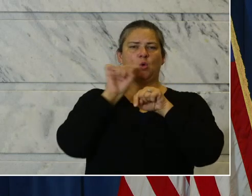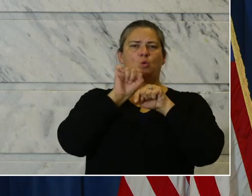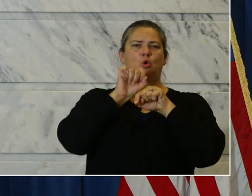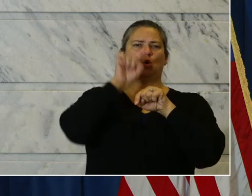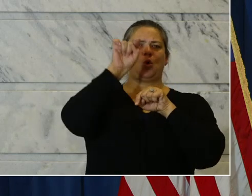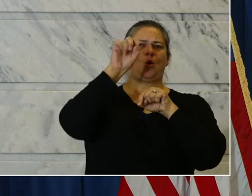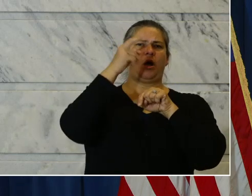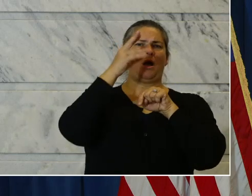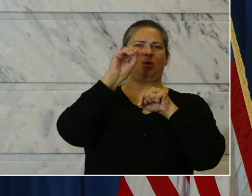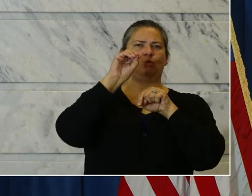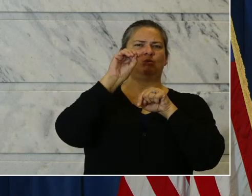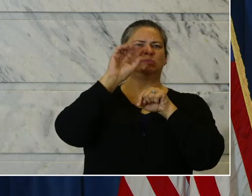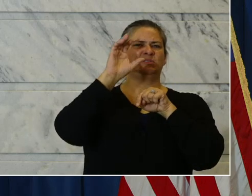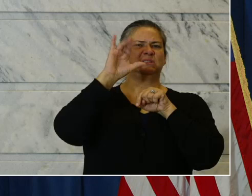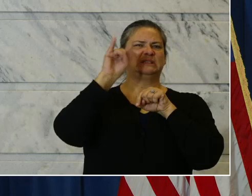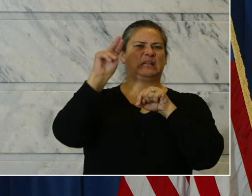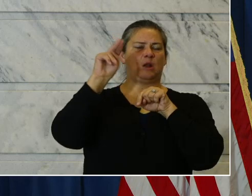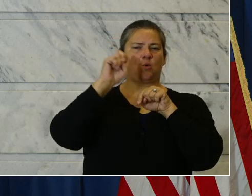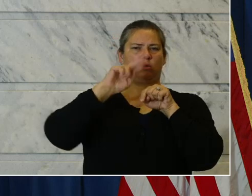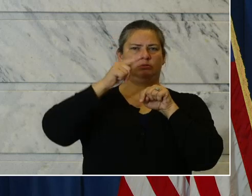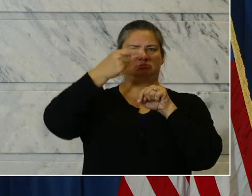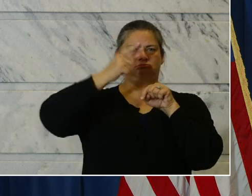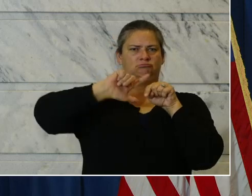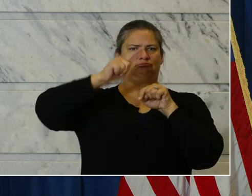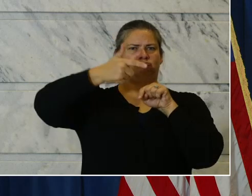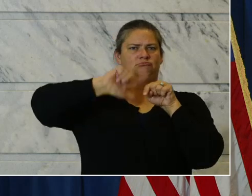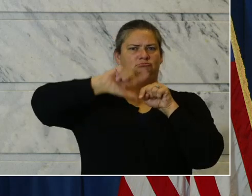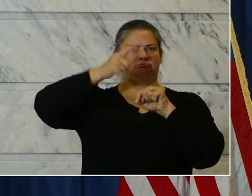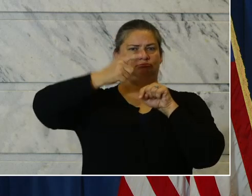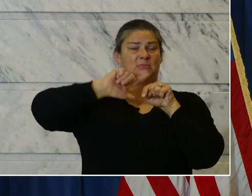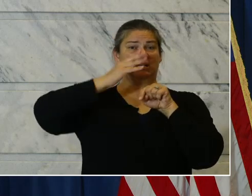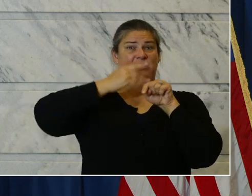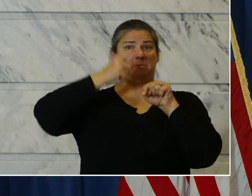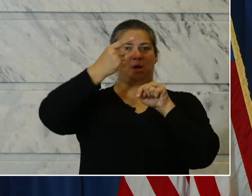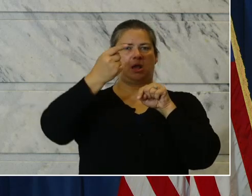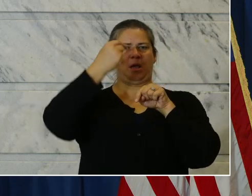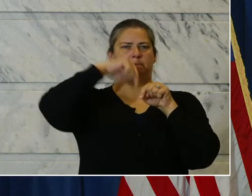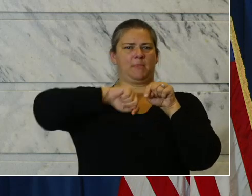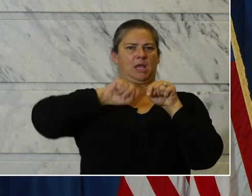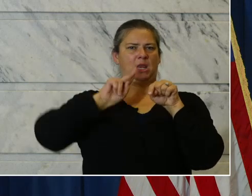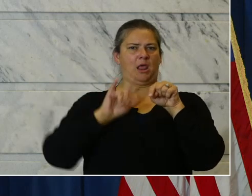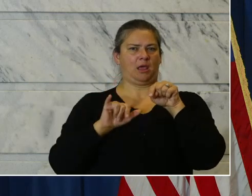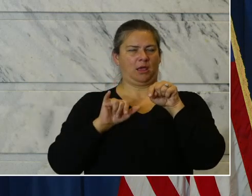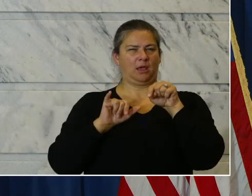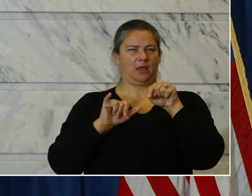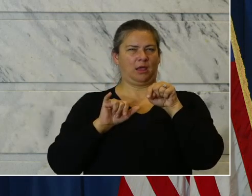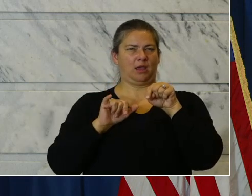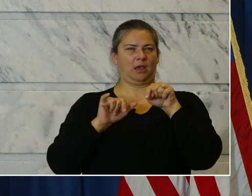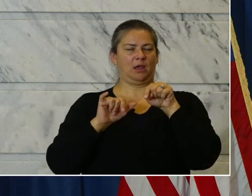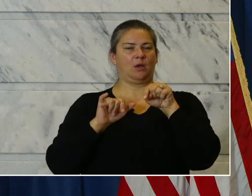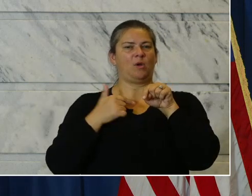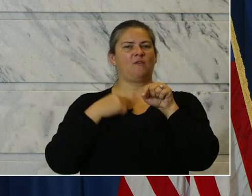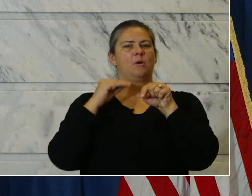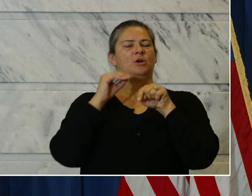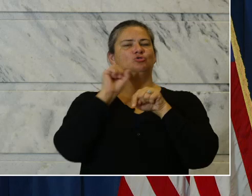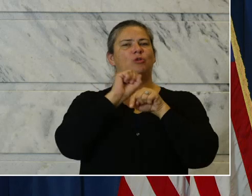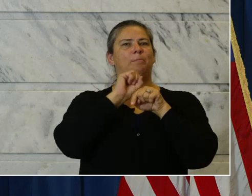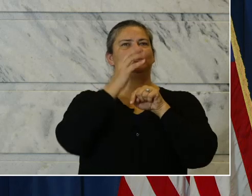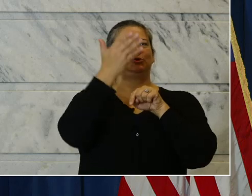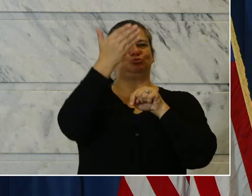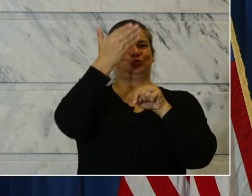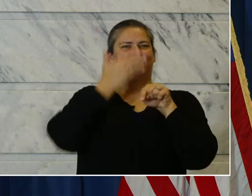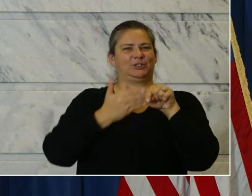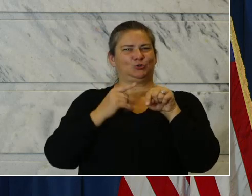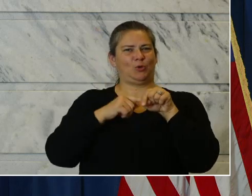to Cincinnati. More and more that may commute to Kentucky because we're working to bring all those jobs over on